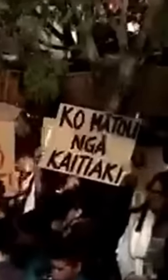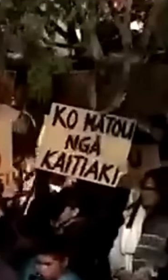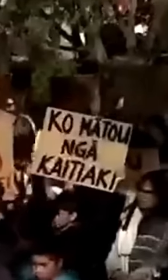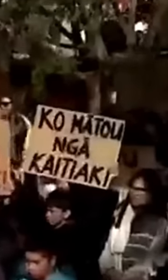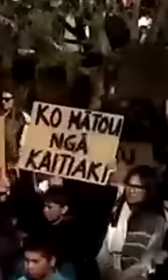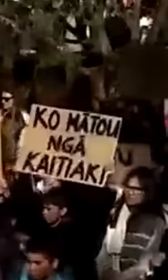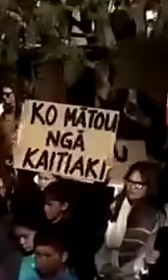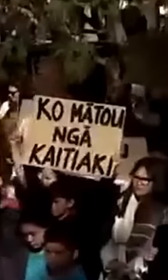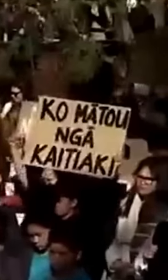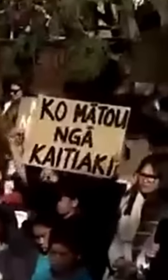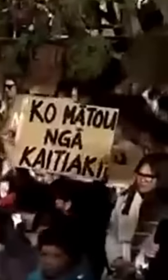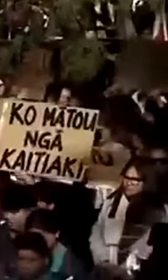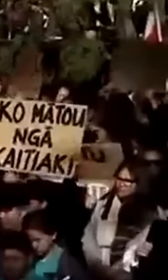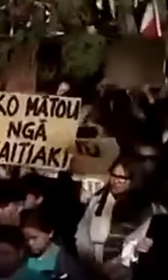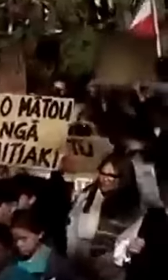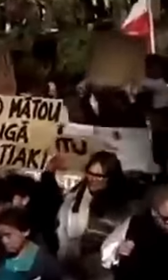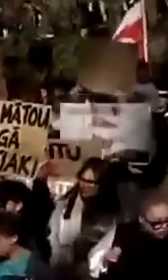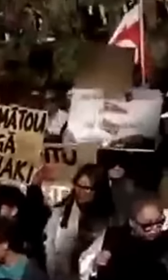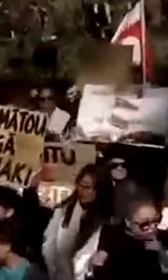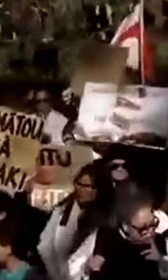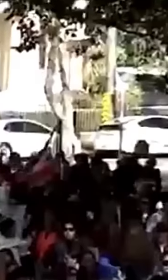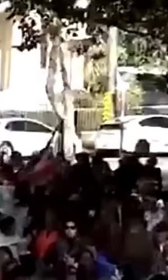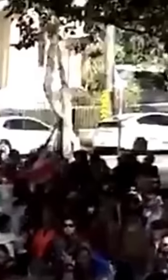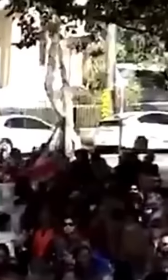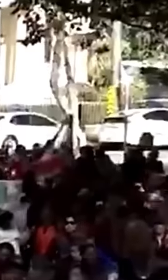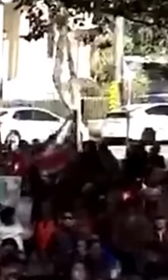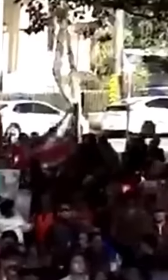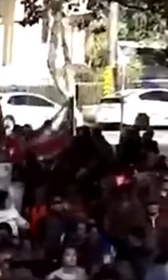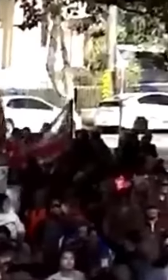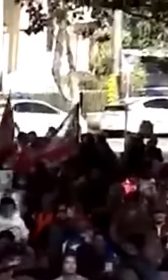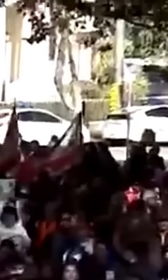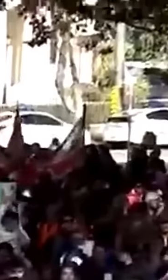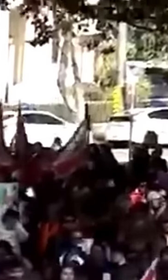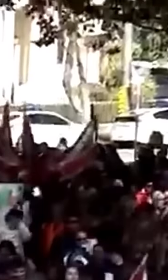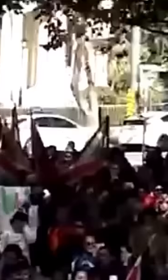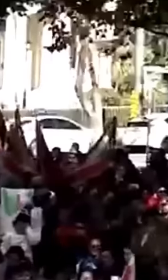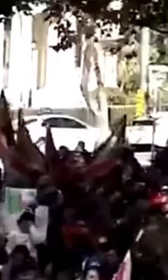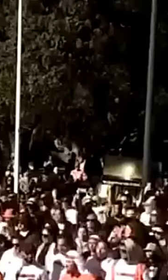No chance, their power was in their silence.